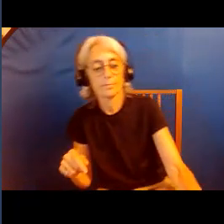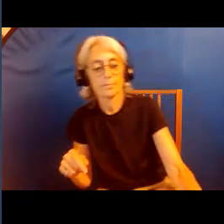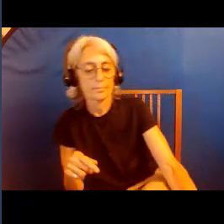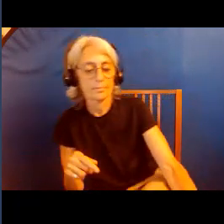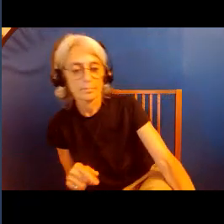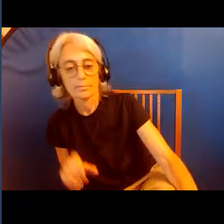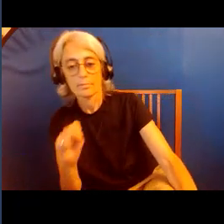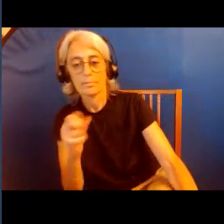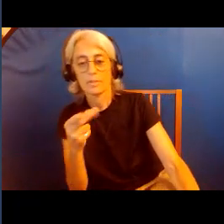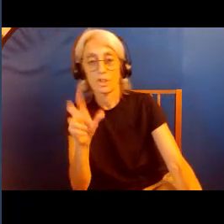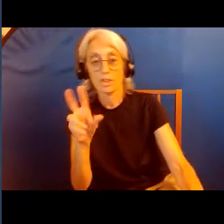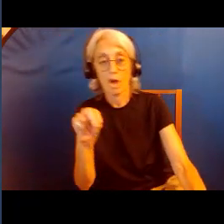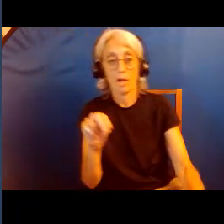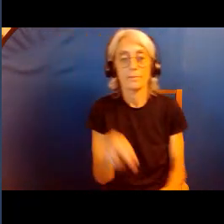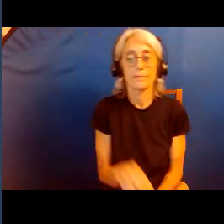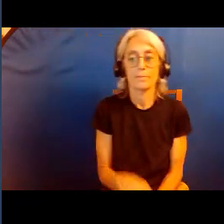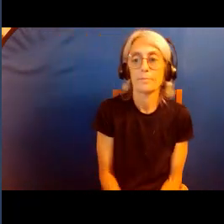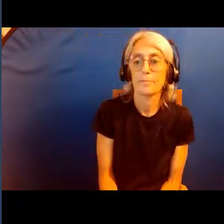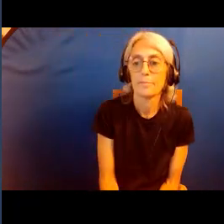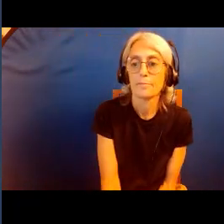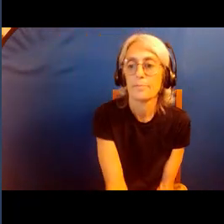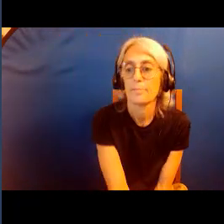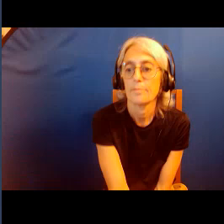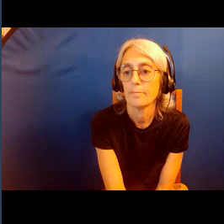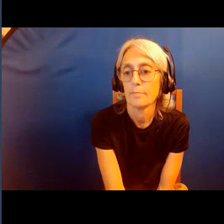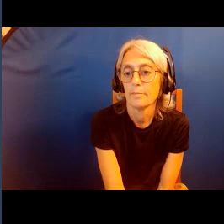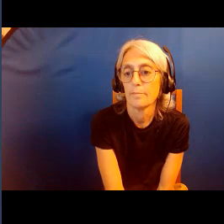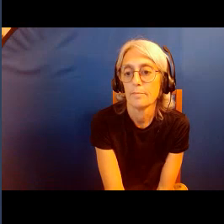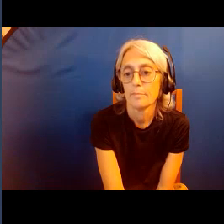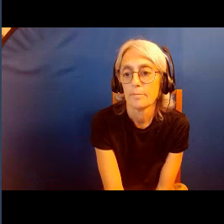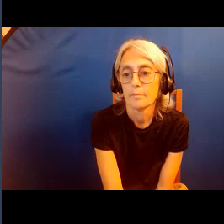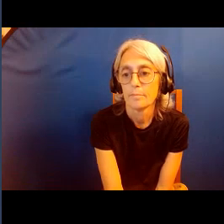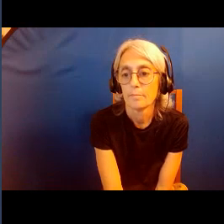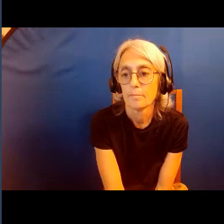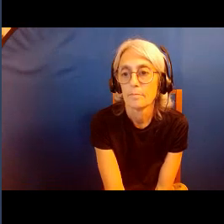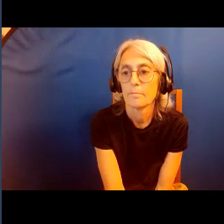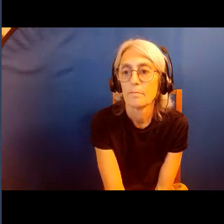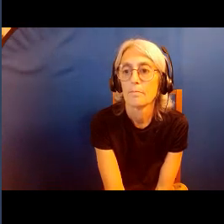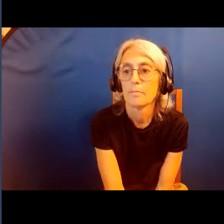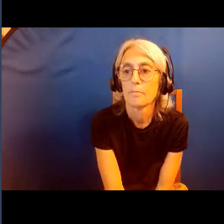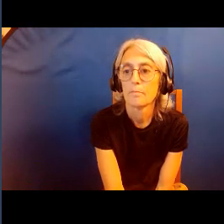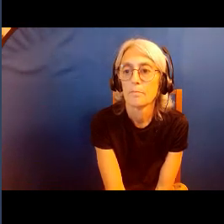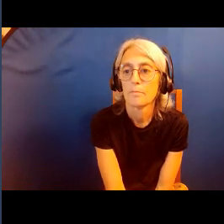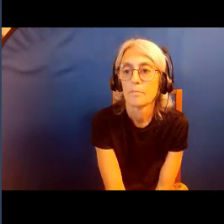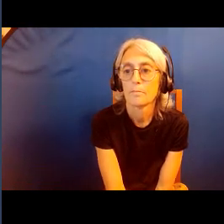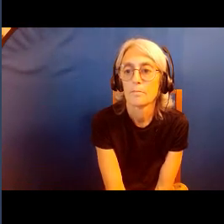Sean.